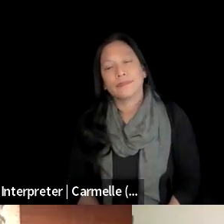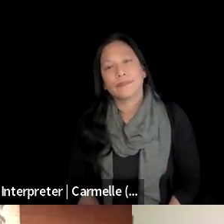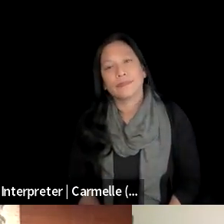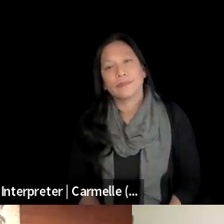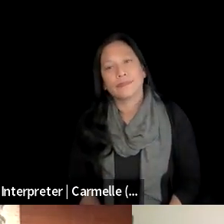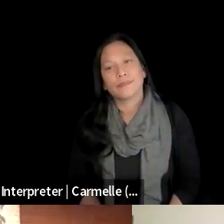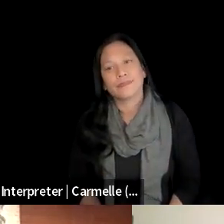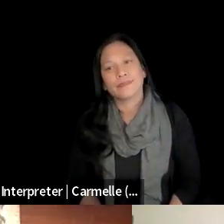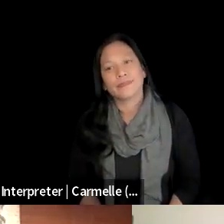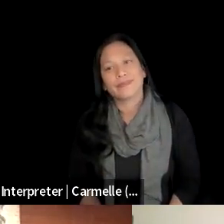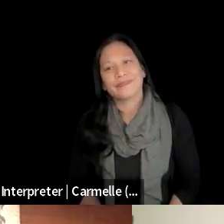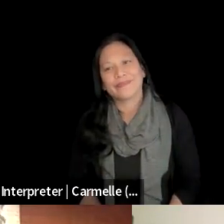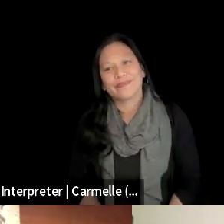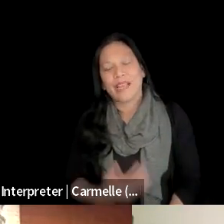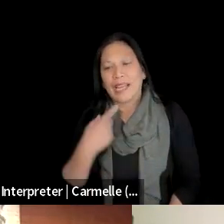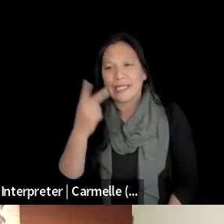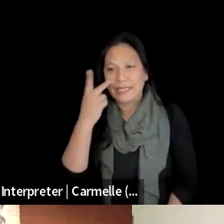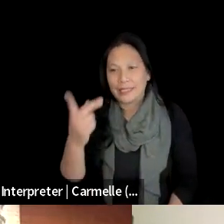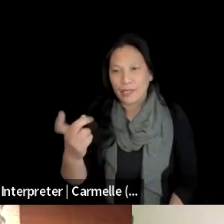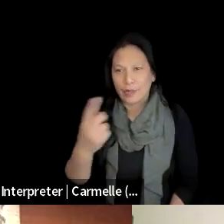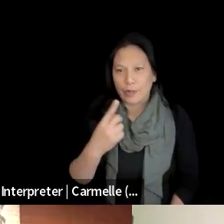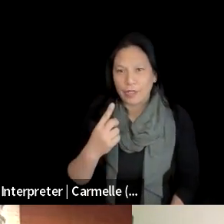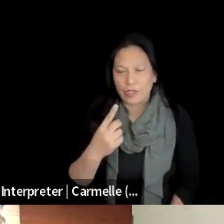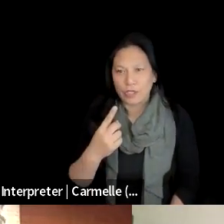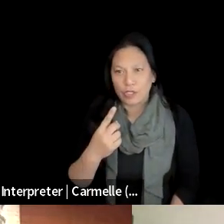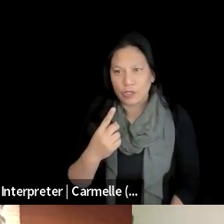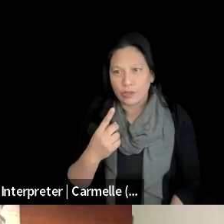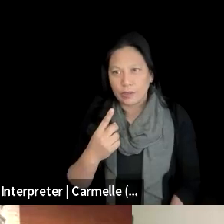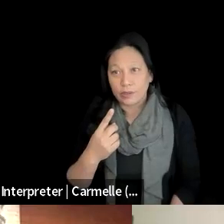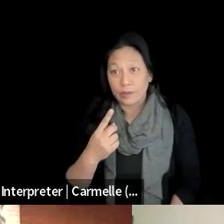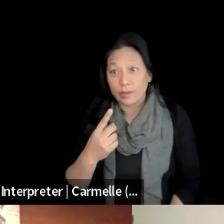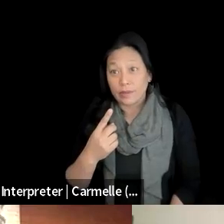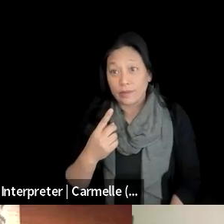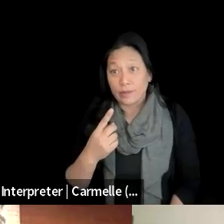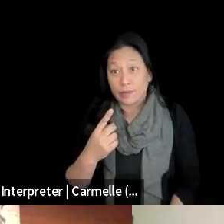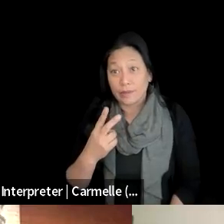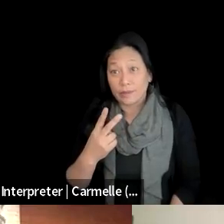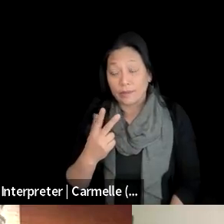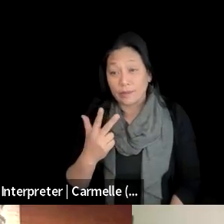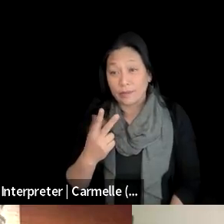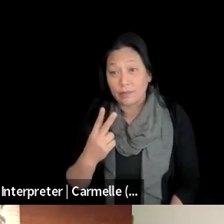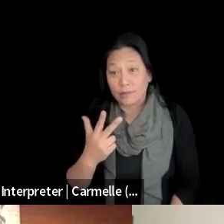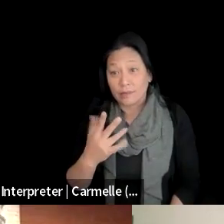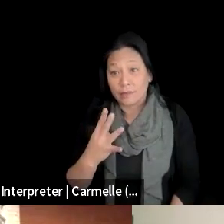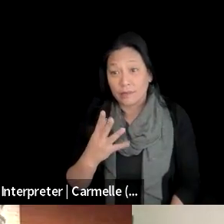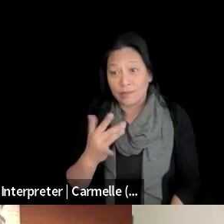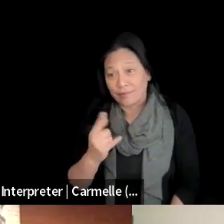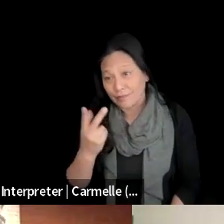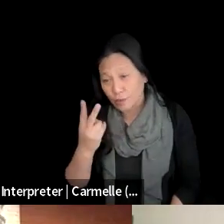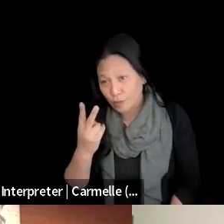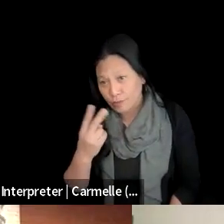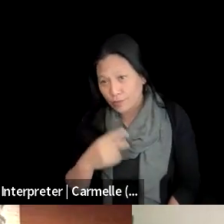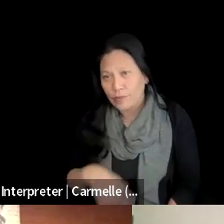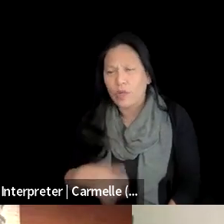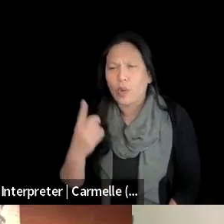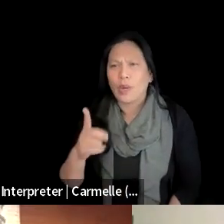We have a question. I see a question in the chat. I see two, and there's one in the Q&A, but there's one I want to get to because it was sent